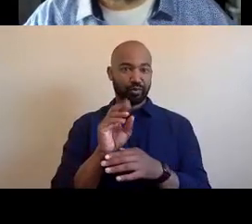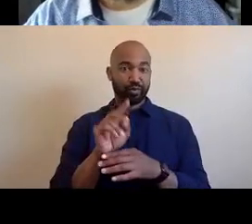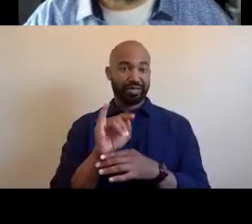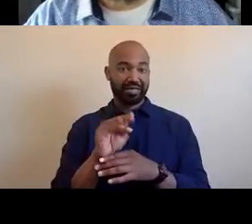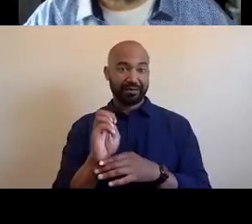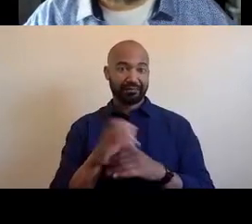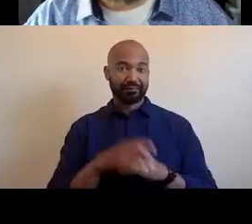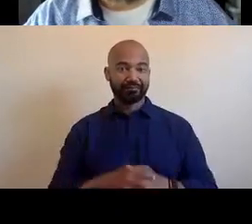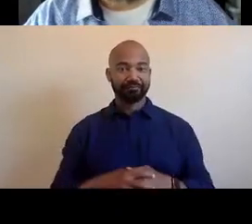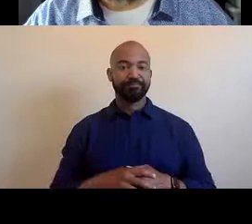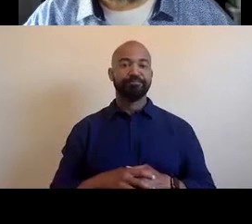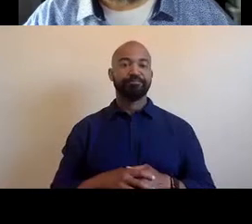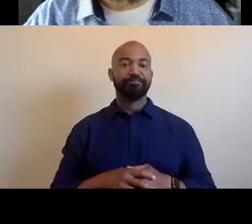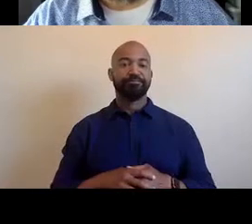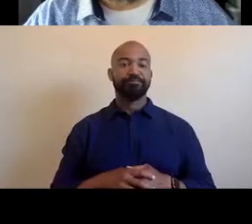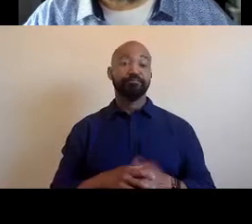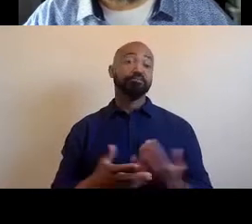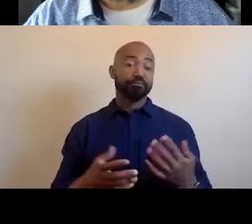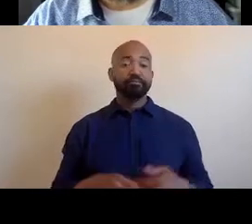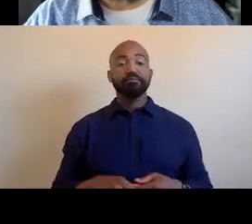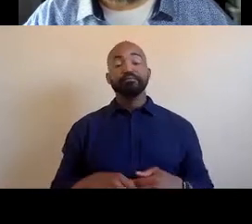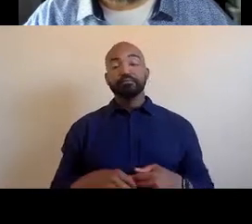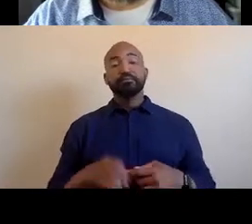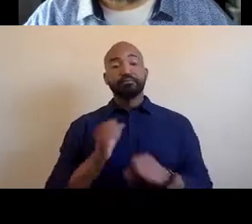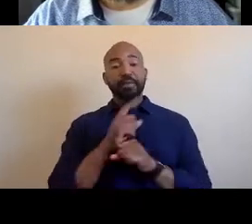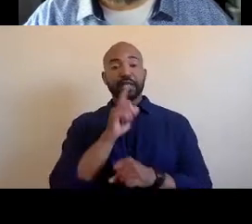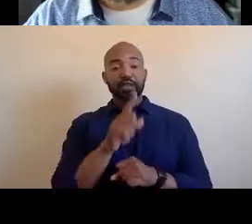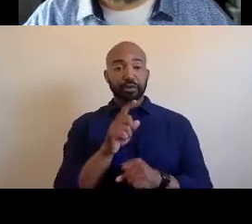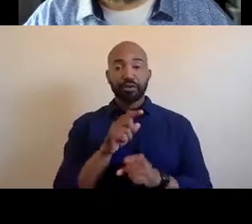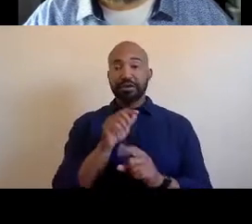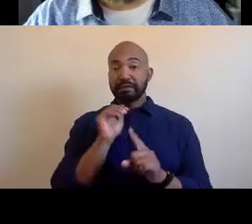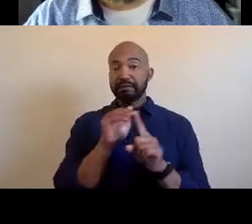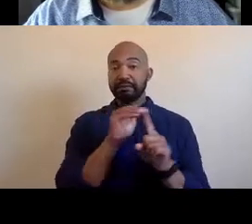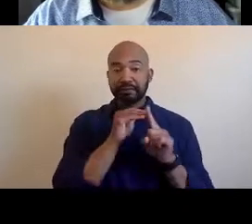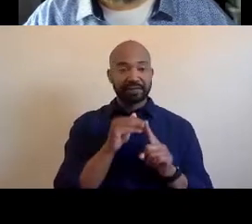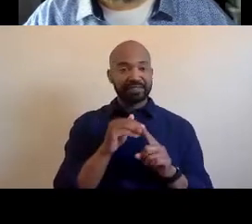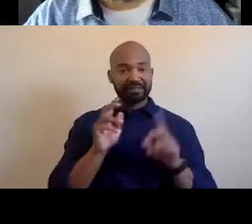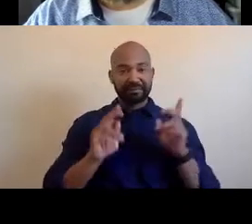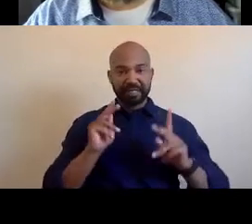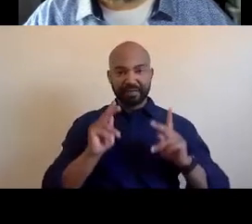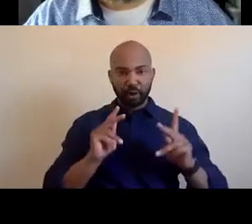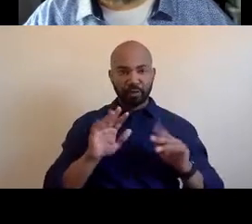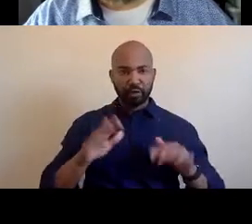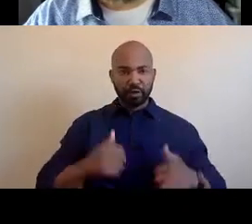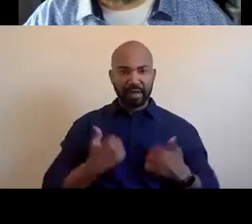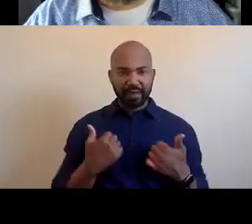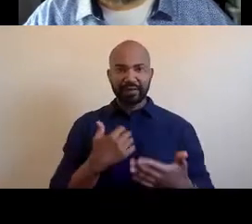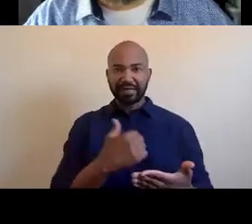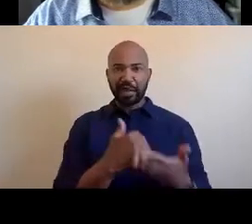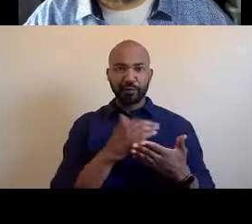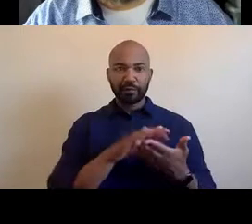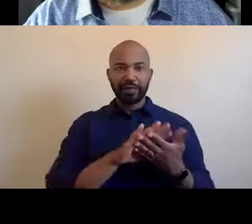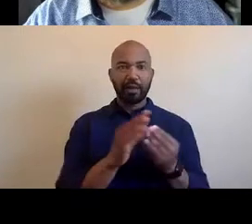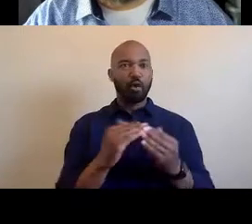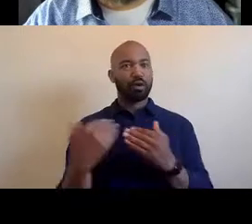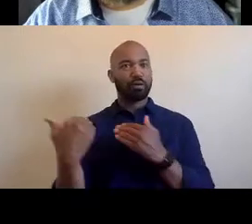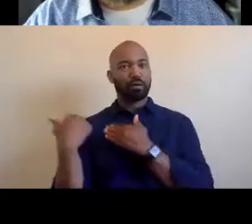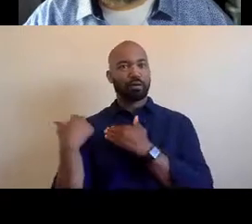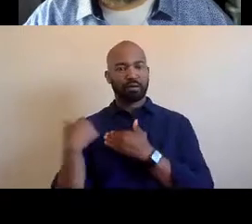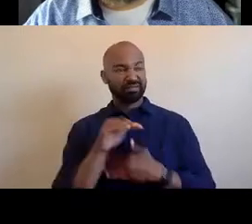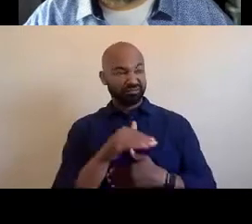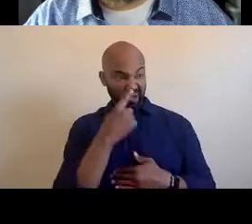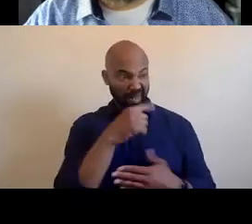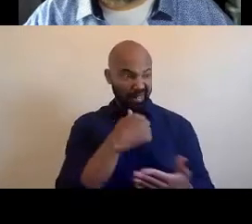friends, family members, anyone in your life that will make you accountable for this. I know